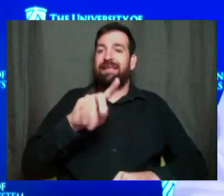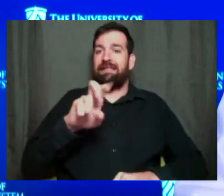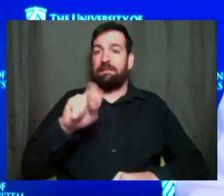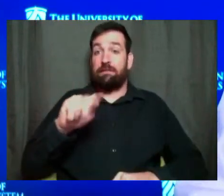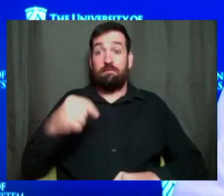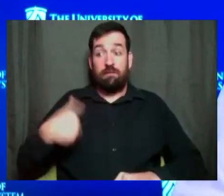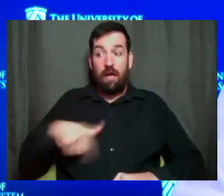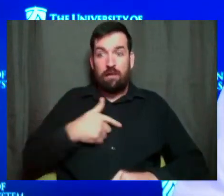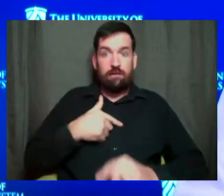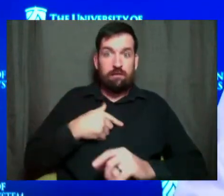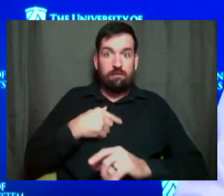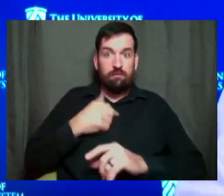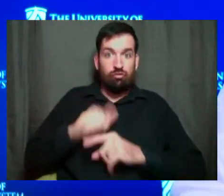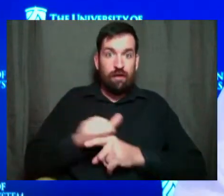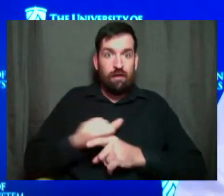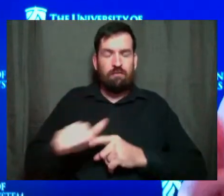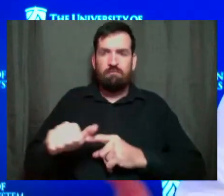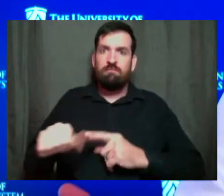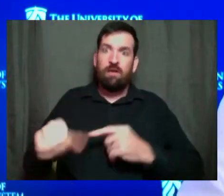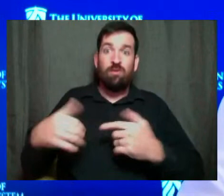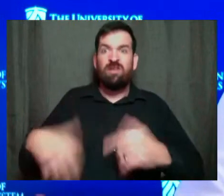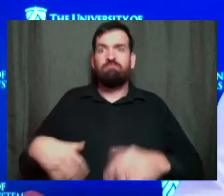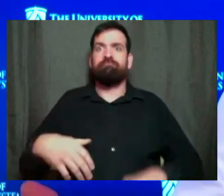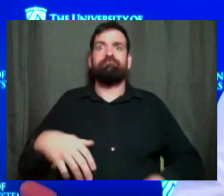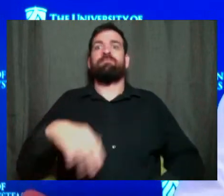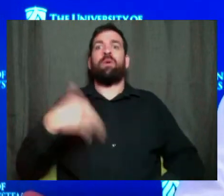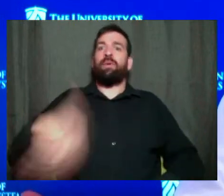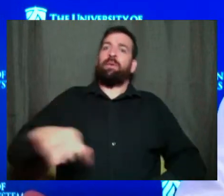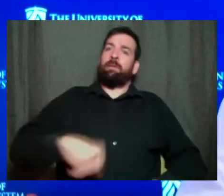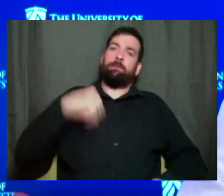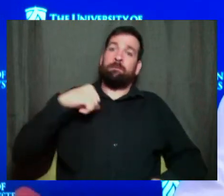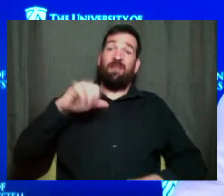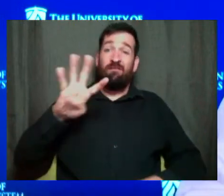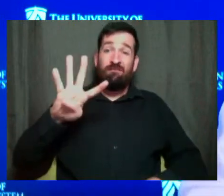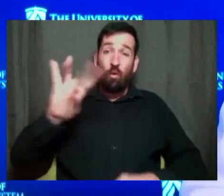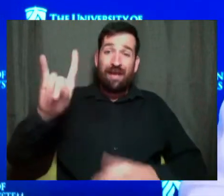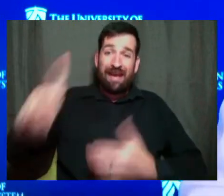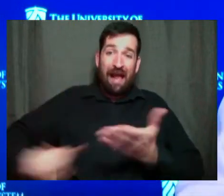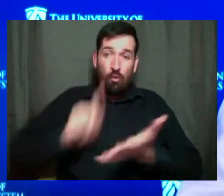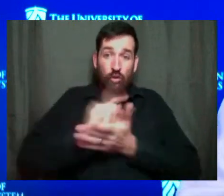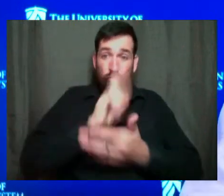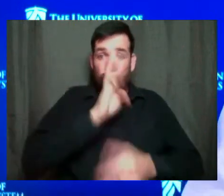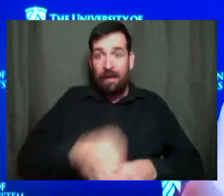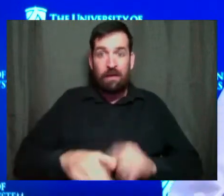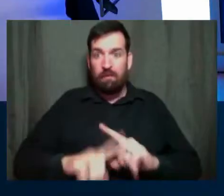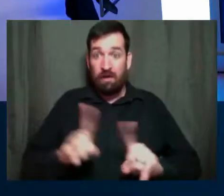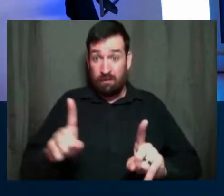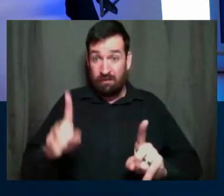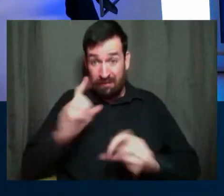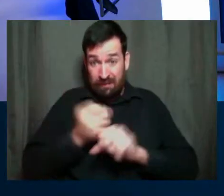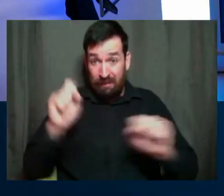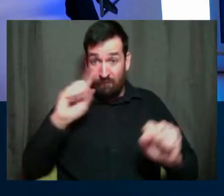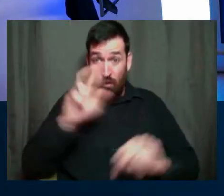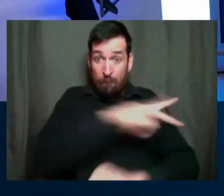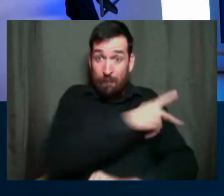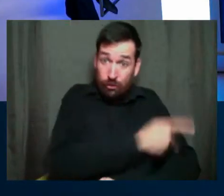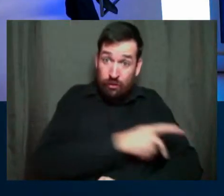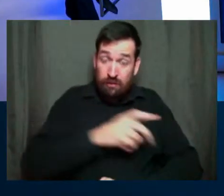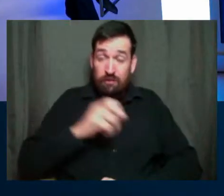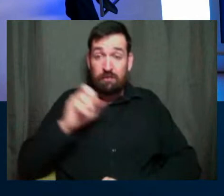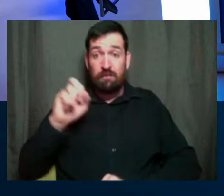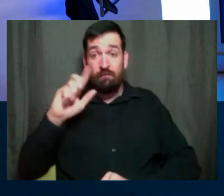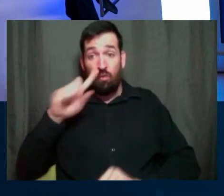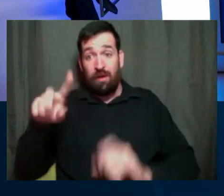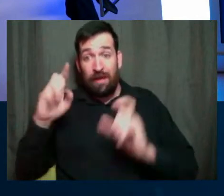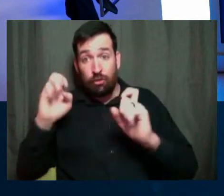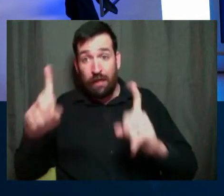badge of honor to work Oh, 48 yeah. hours straight. But is it really smart or safe is for it smart? Yep. Patient the safety, patients or for your education, of drive your home,